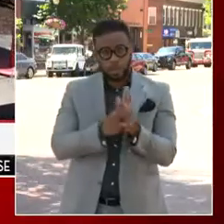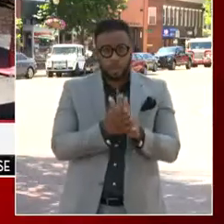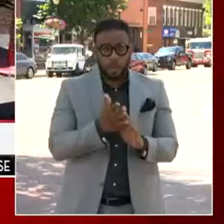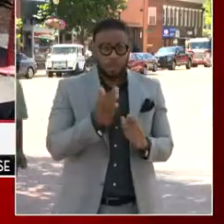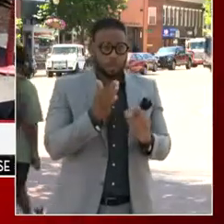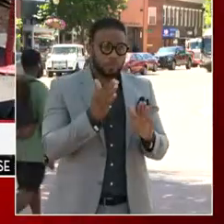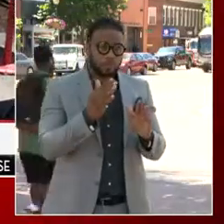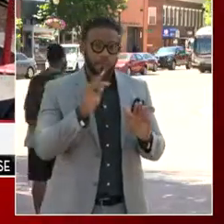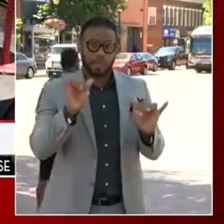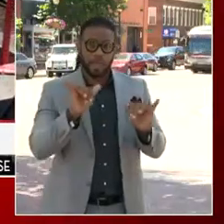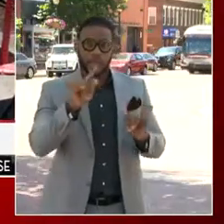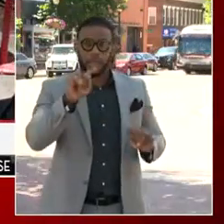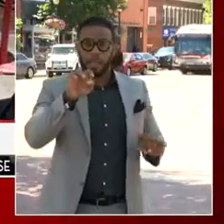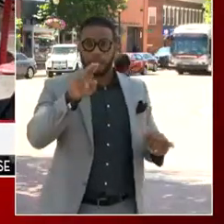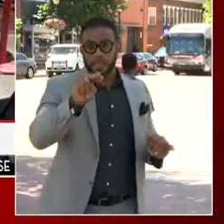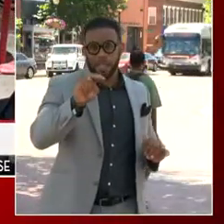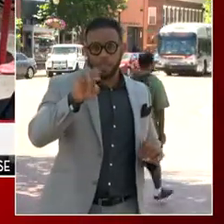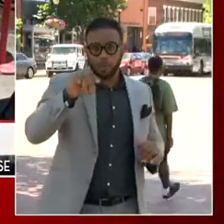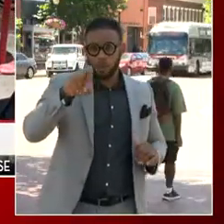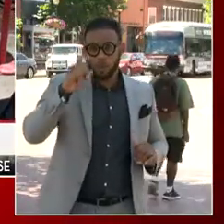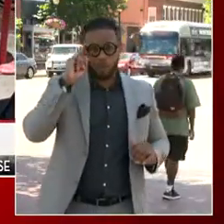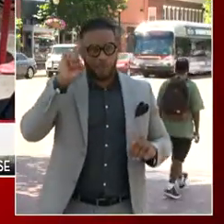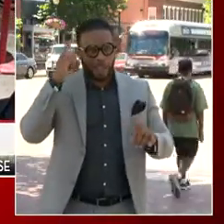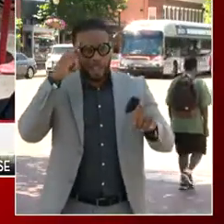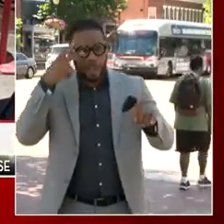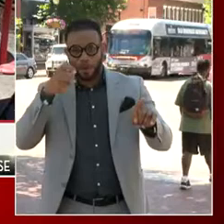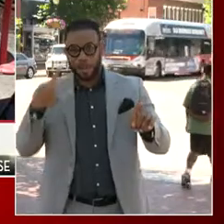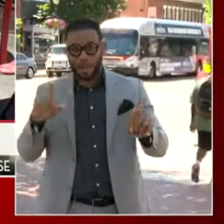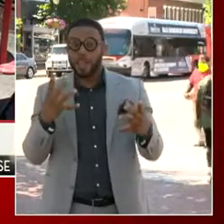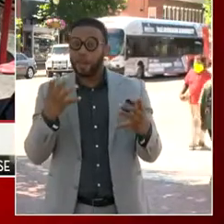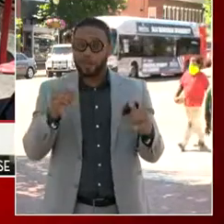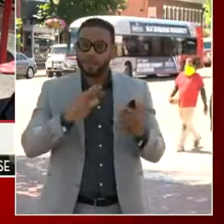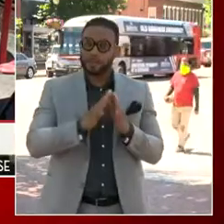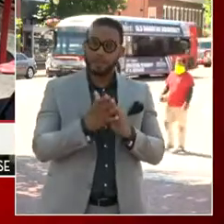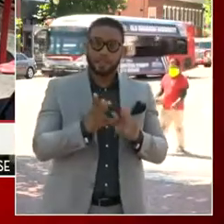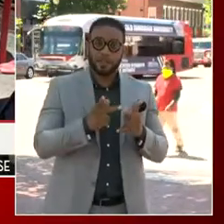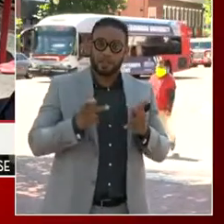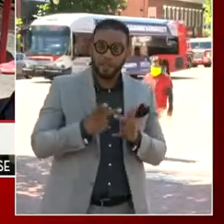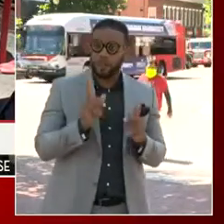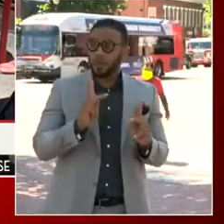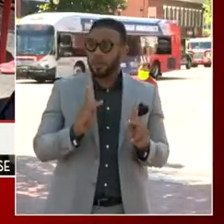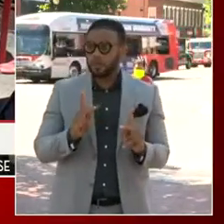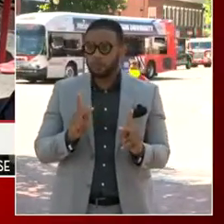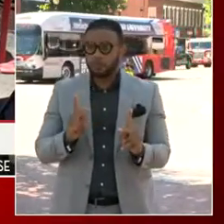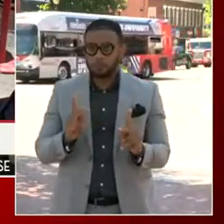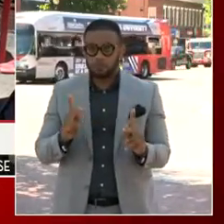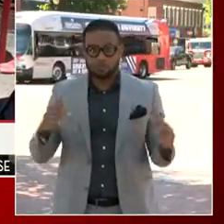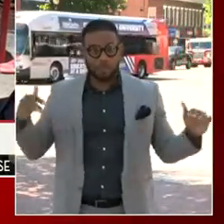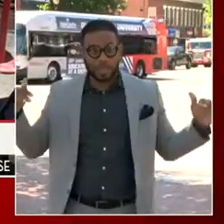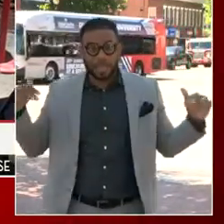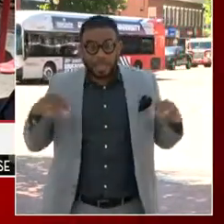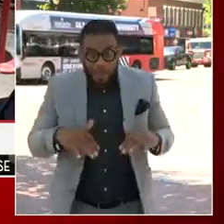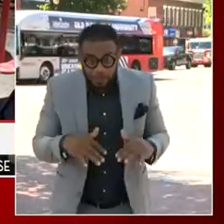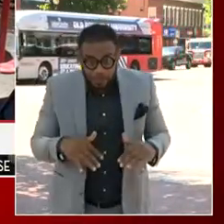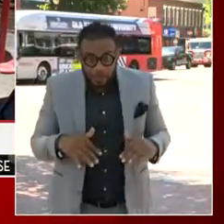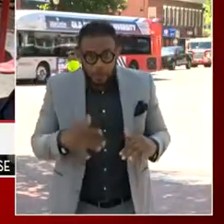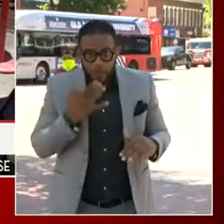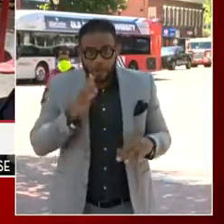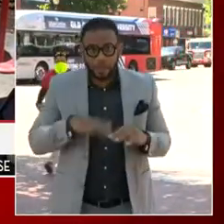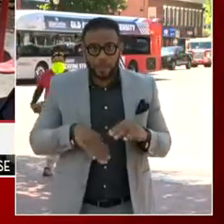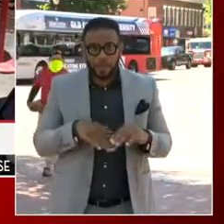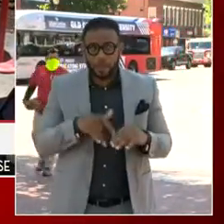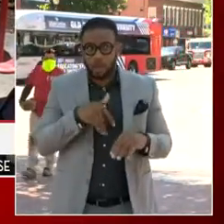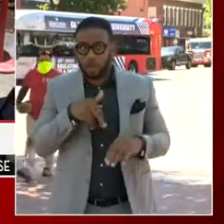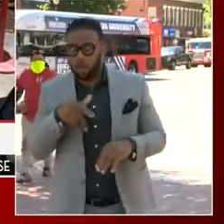a town square for Capitol Hill. He wanted it to be a place where people came to rather